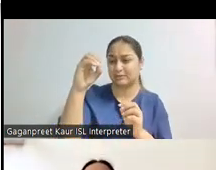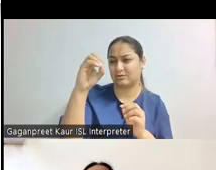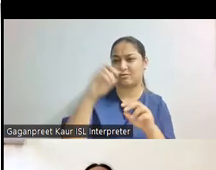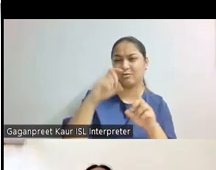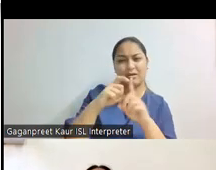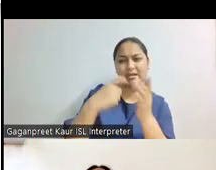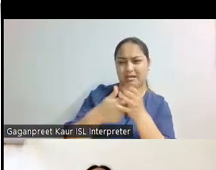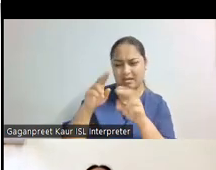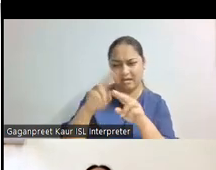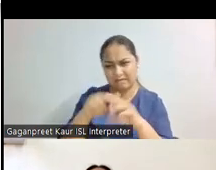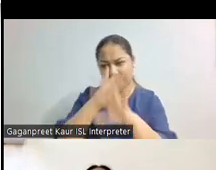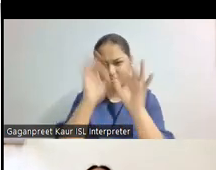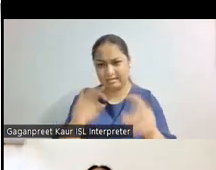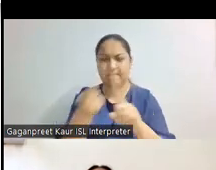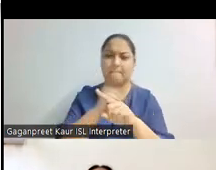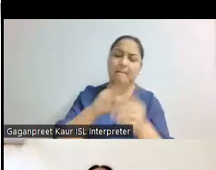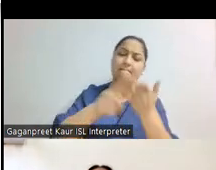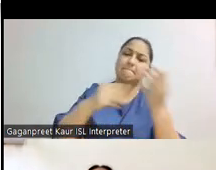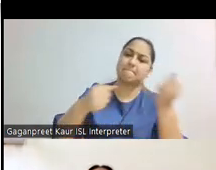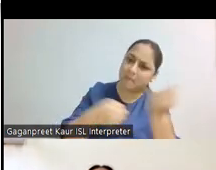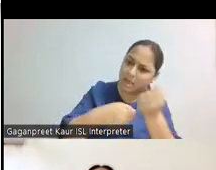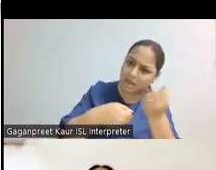policy brief zero draft ready by 15th March.